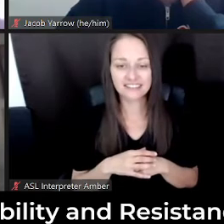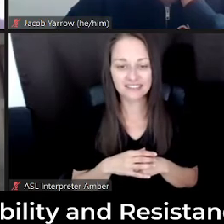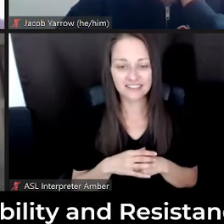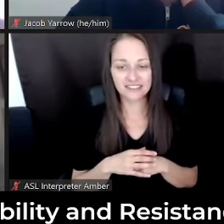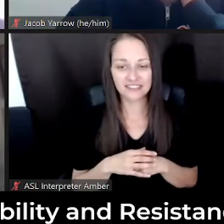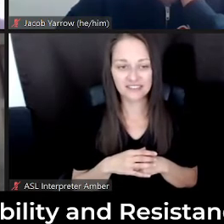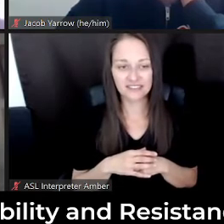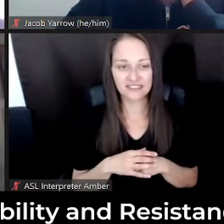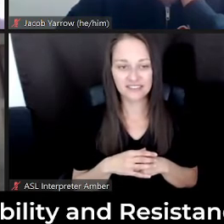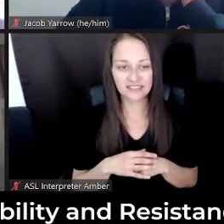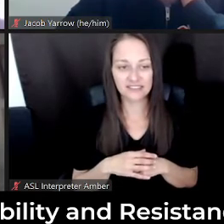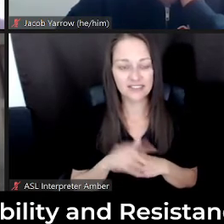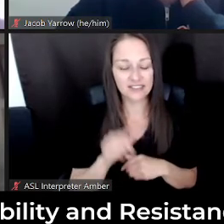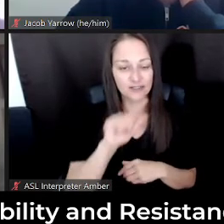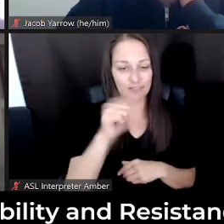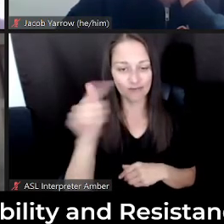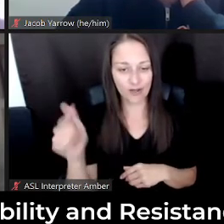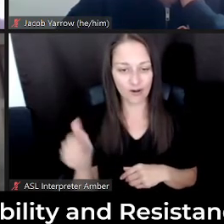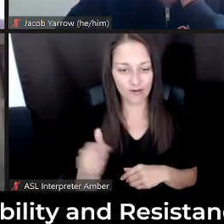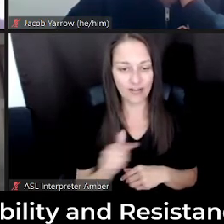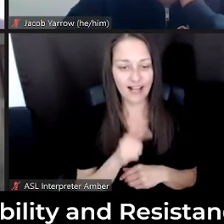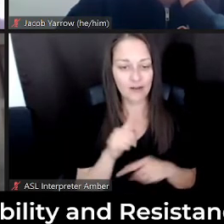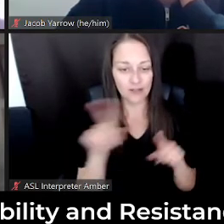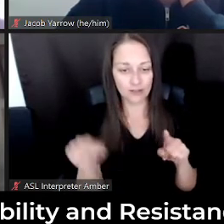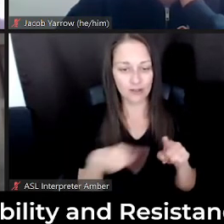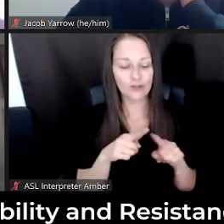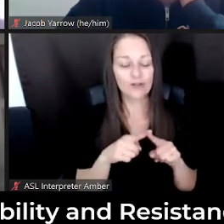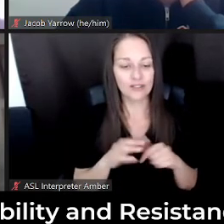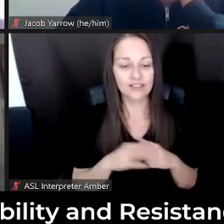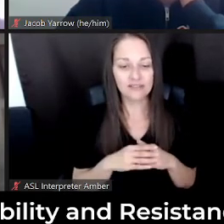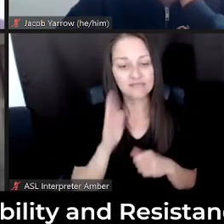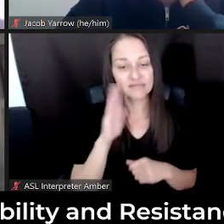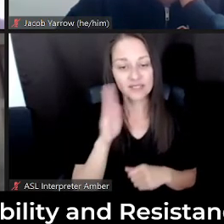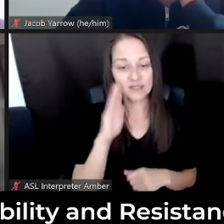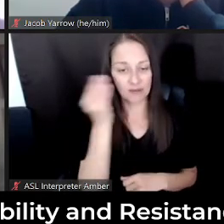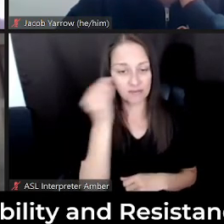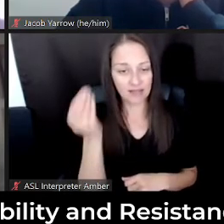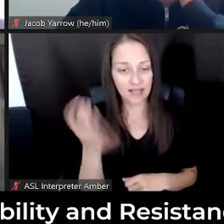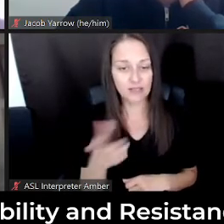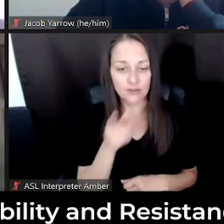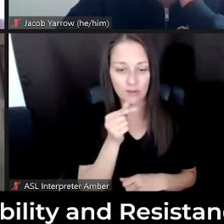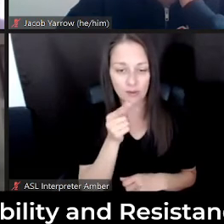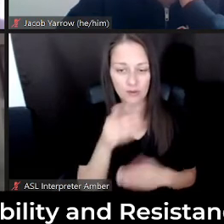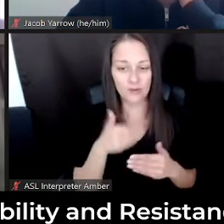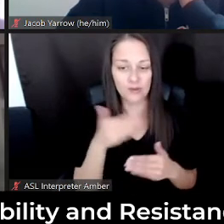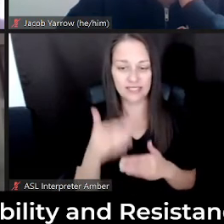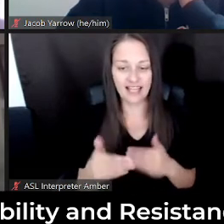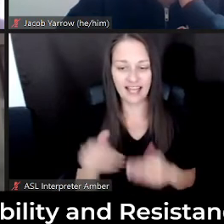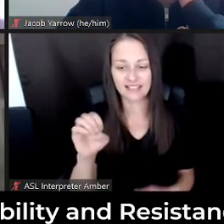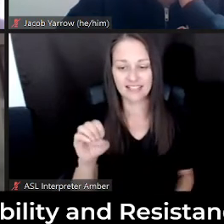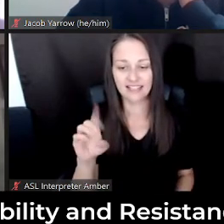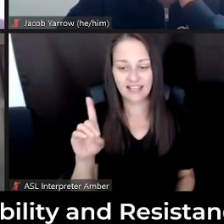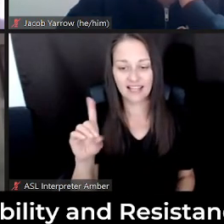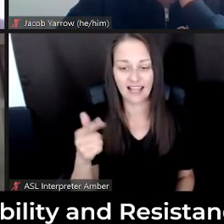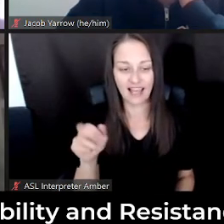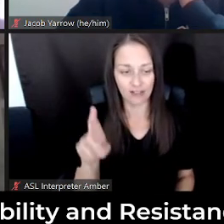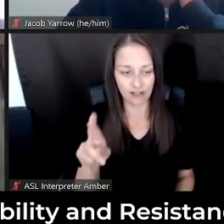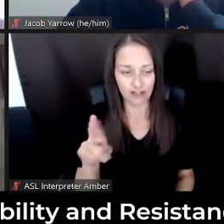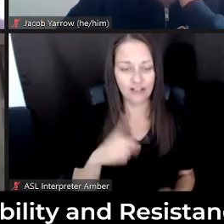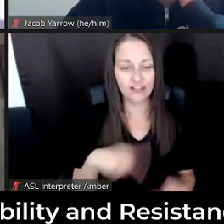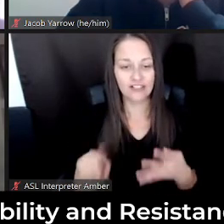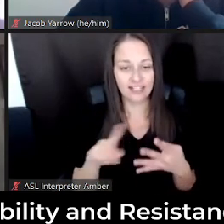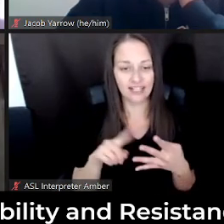go around the circle here. And so I'll let you know who's next. It'll be Edgar and then Michael Orloff and then